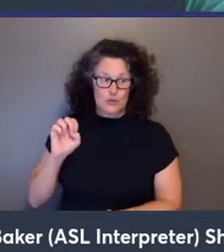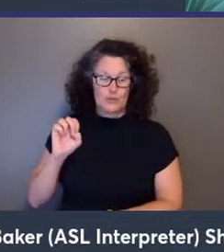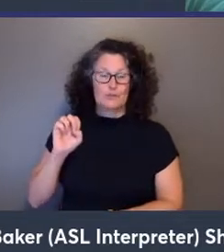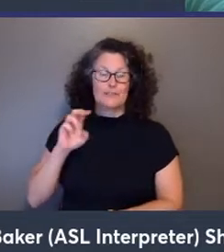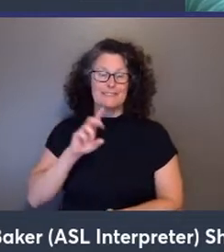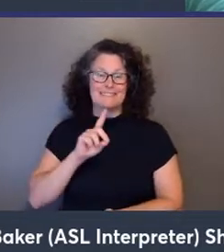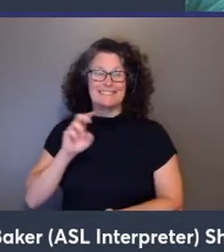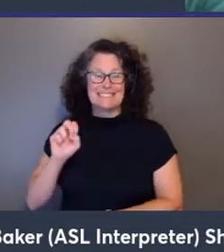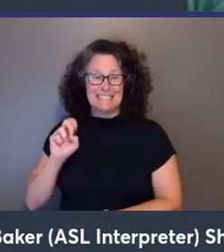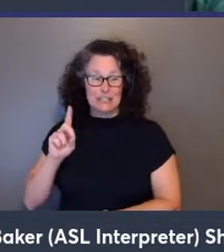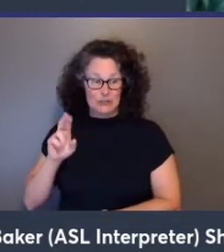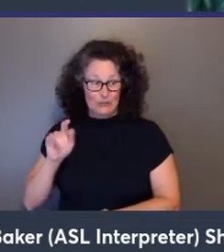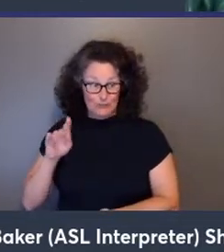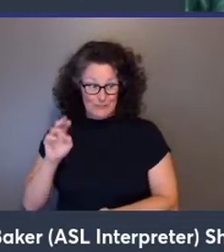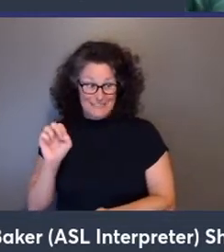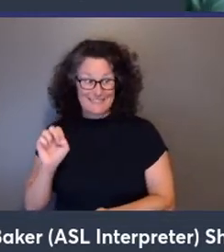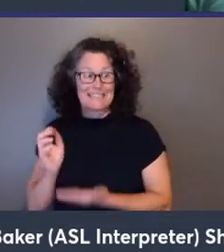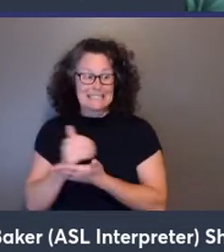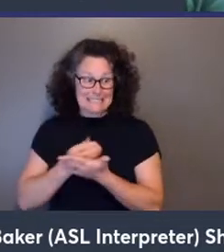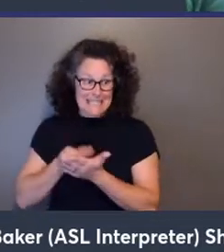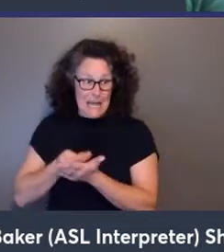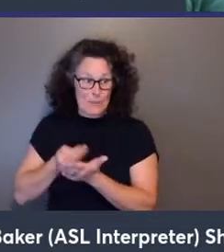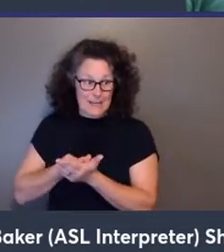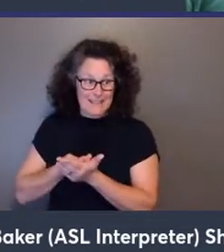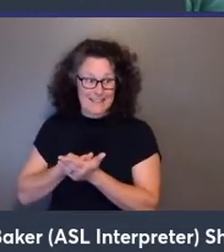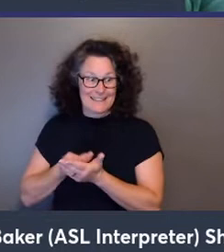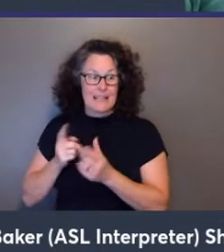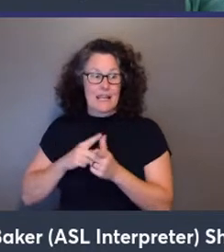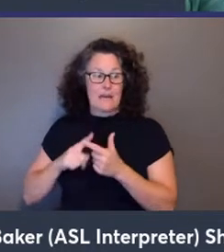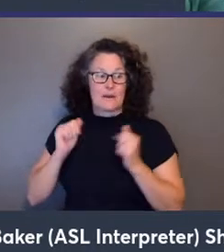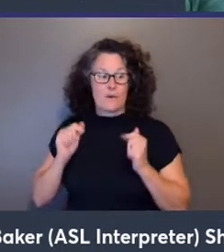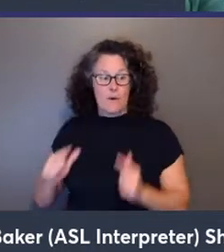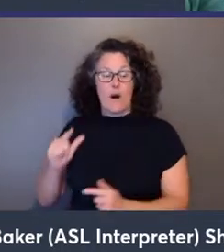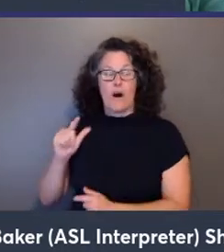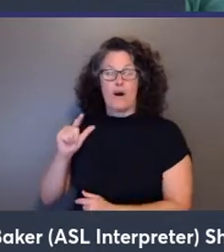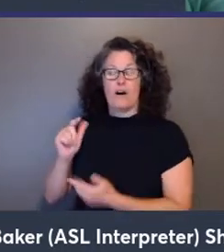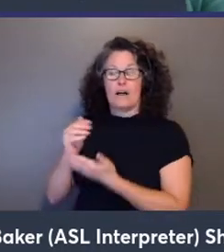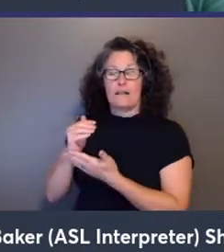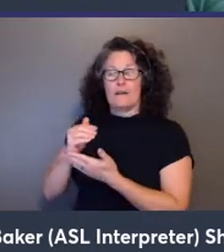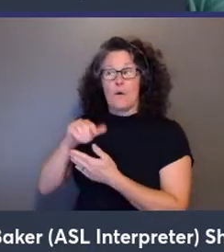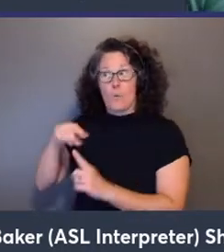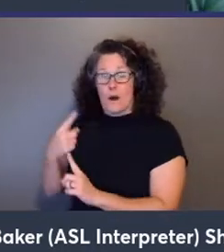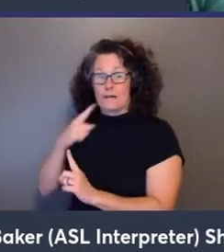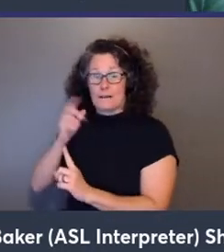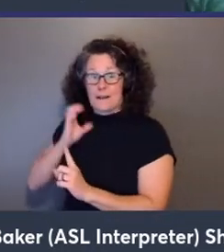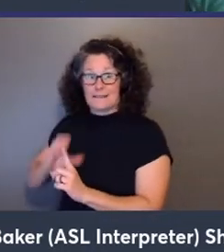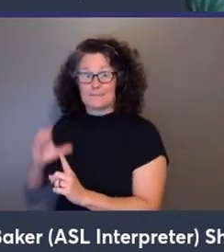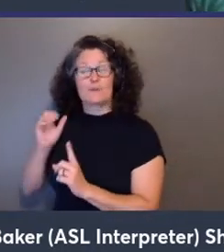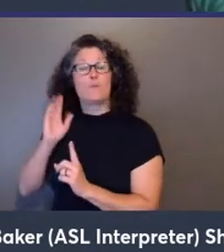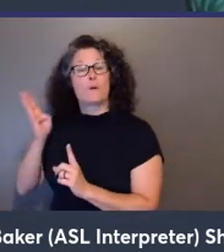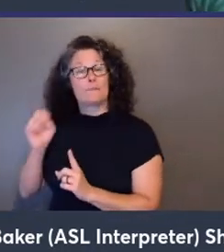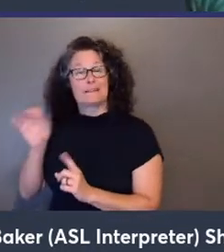It can be max or min, it doesn't matter because all the values of a single customer will be the same.